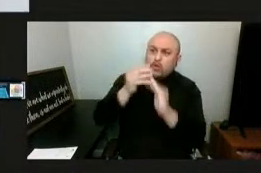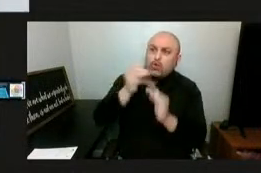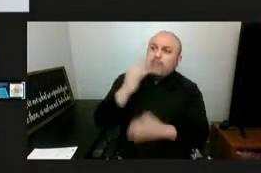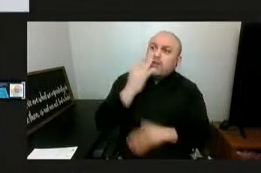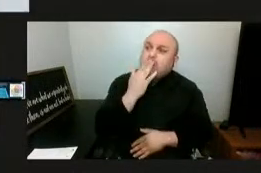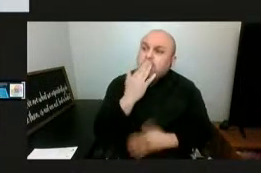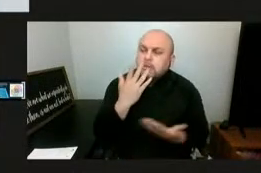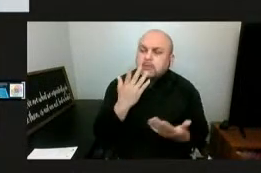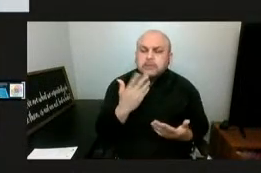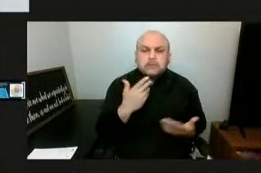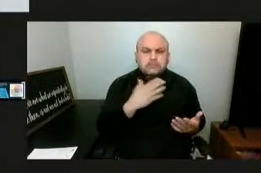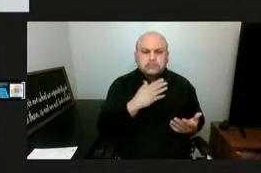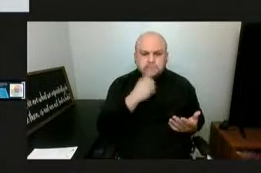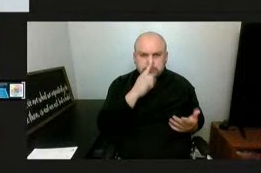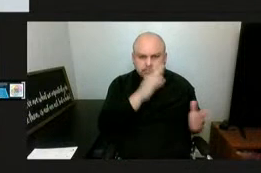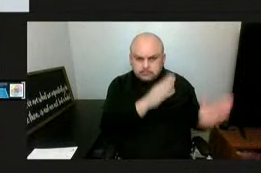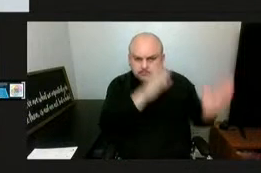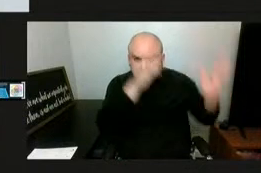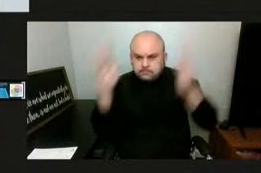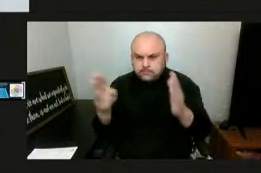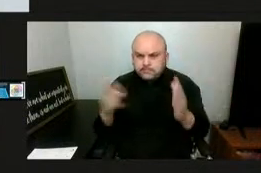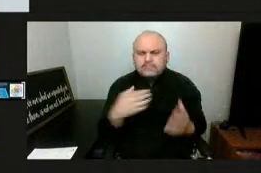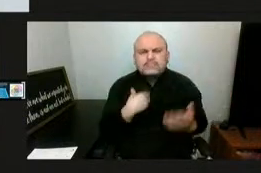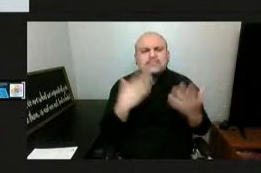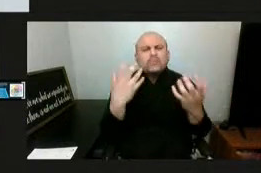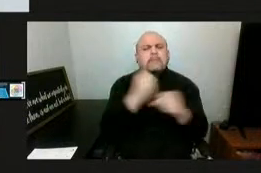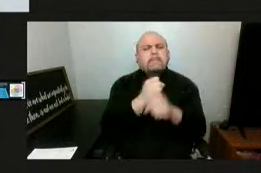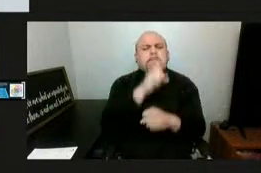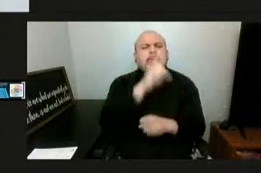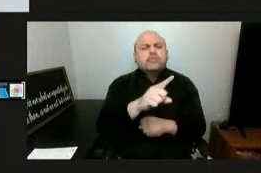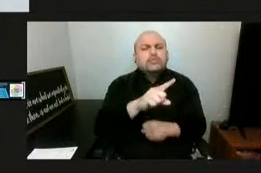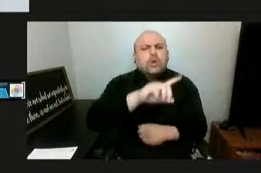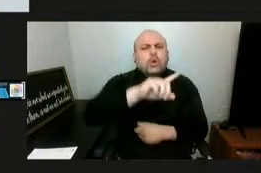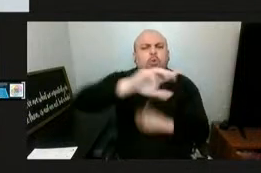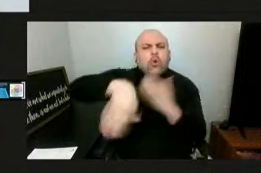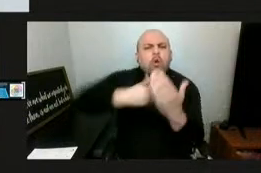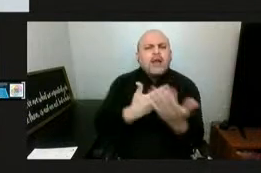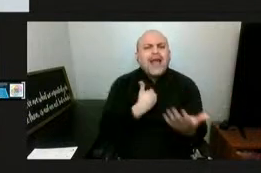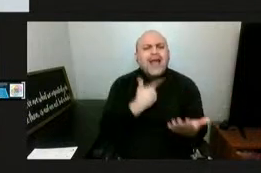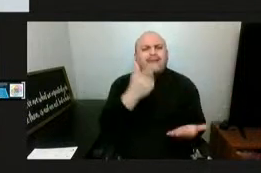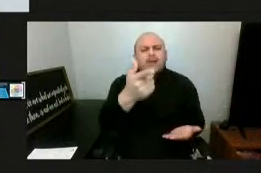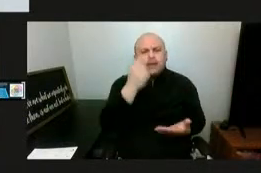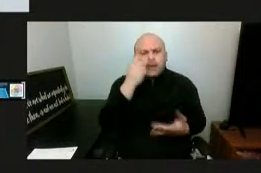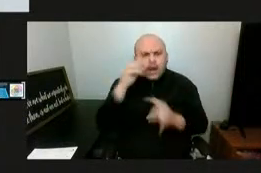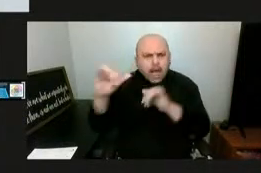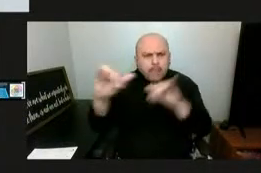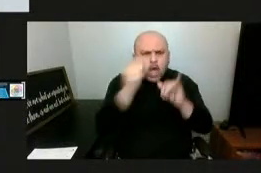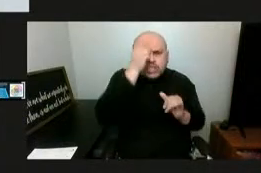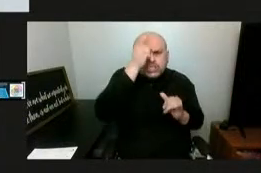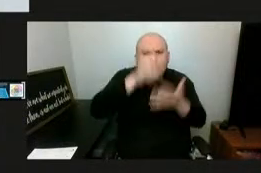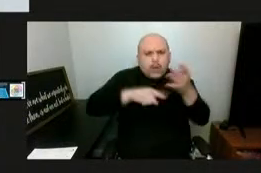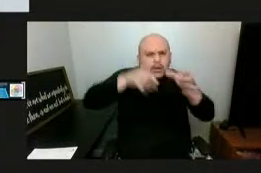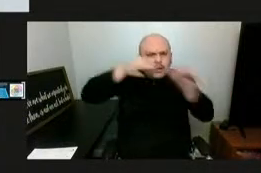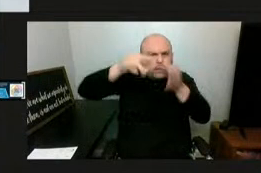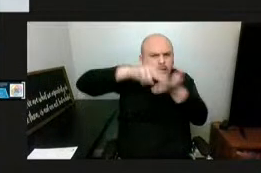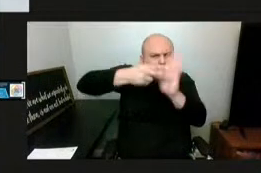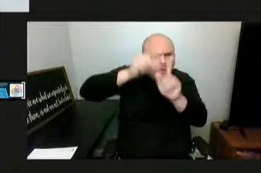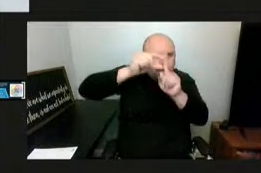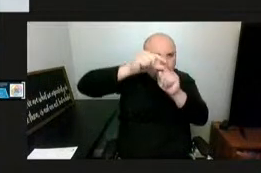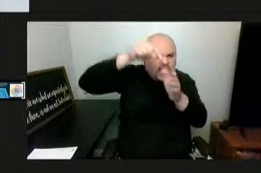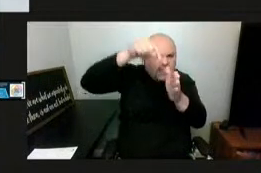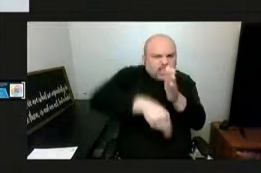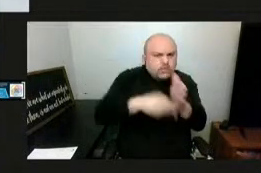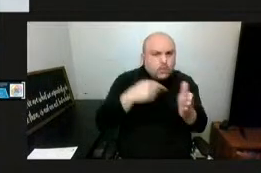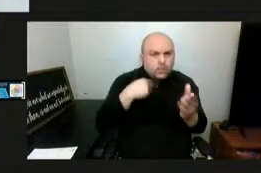please. I want us to make sure that we all have a common understanding and definition for the way that we think about